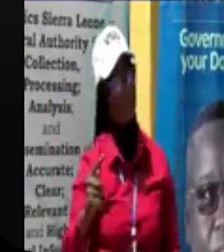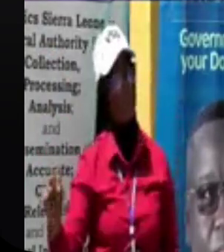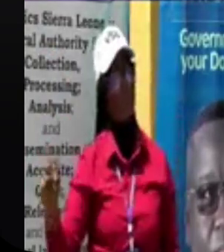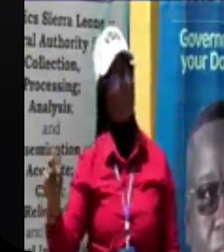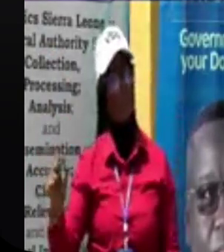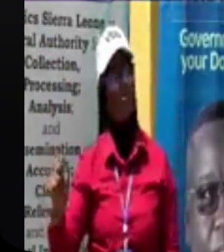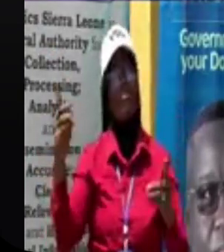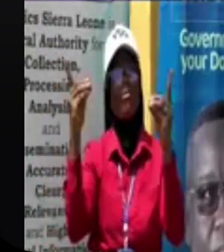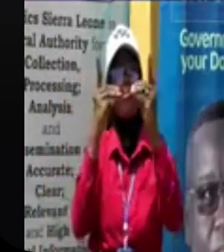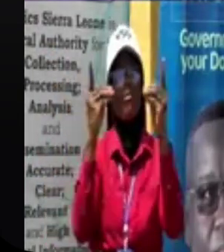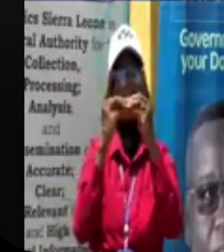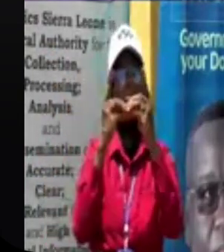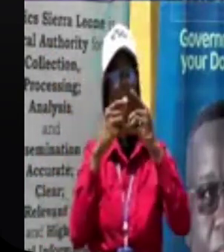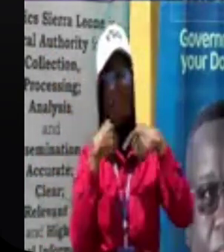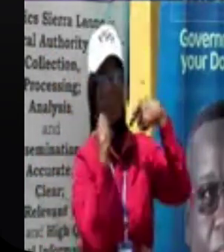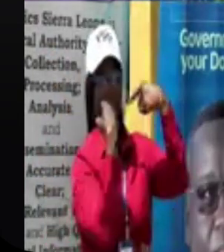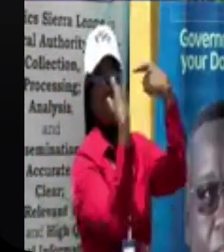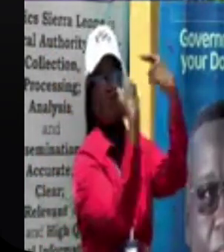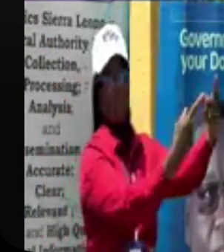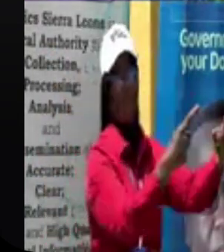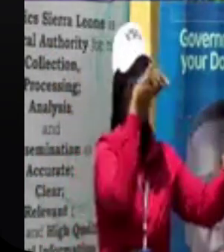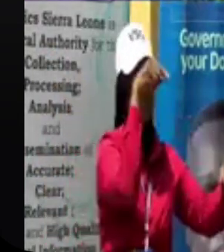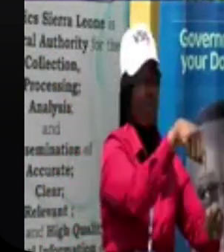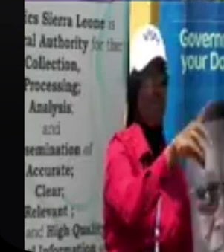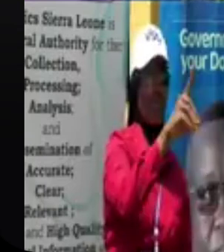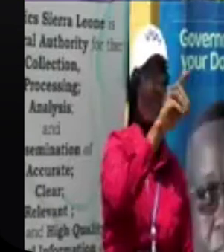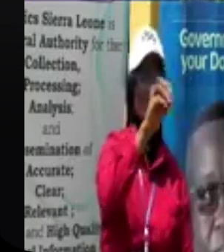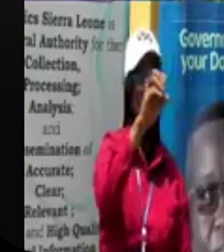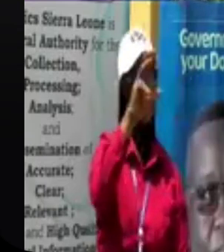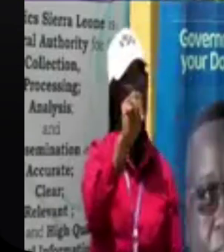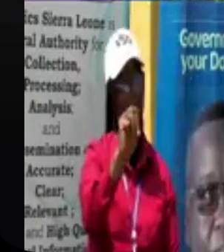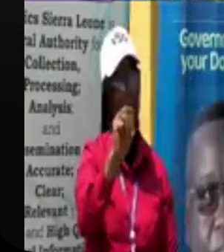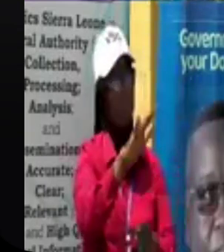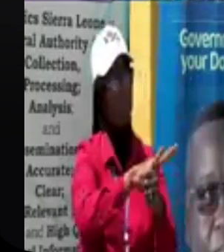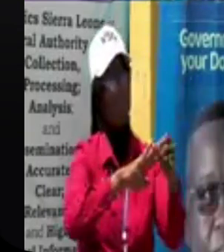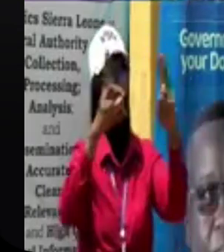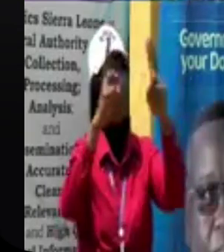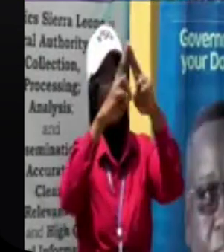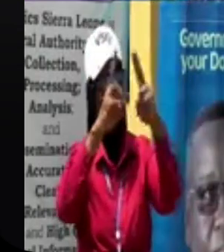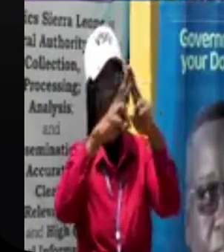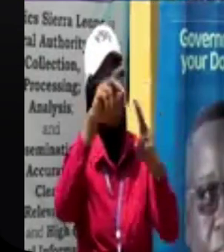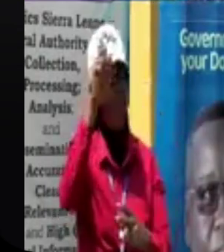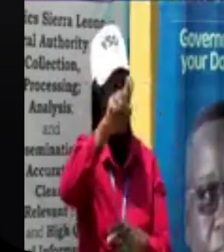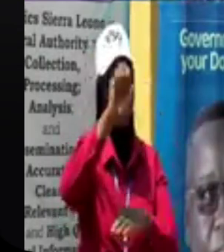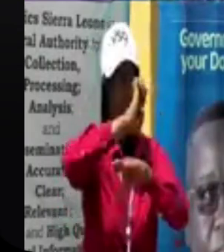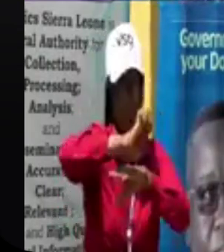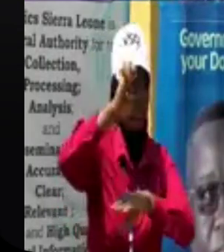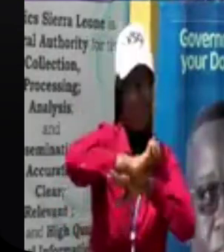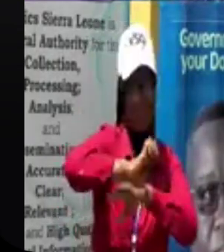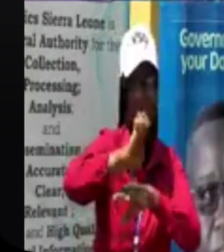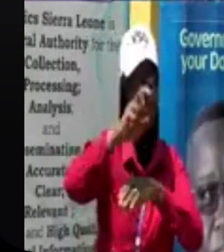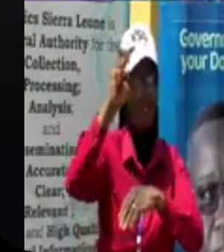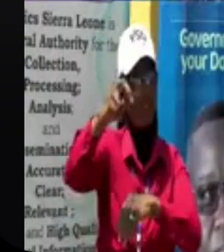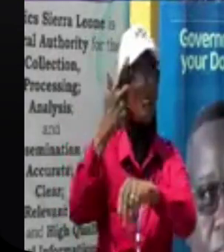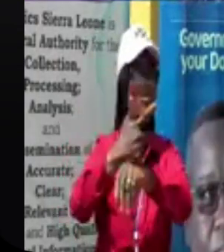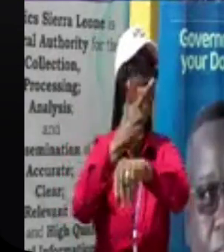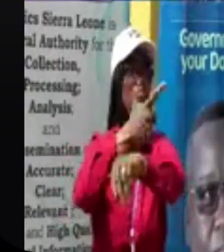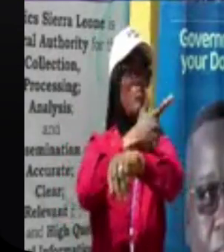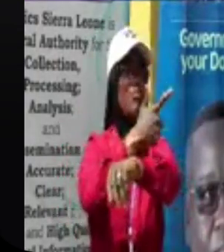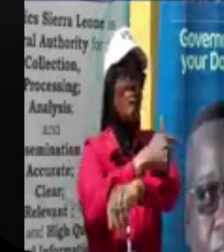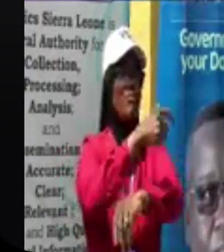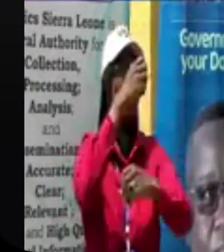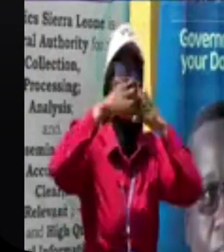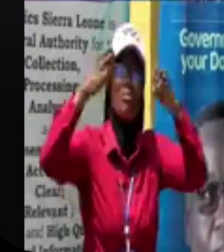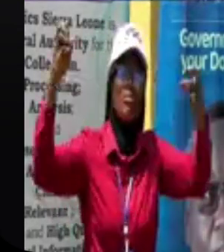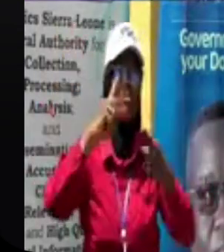the district take the chiefdom, the sections, and even the villages. We need for engagement, we need for improve on the code. A lot to be